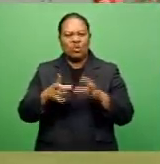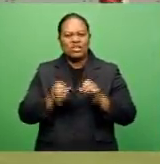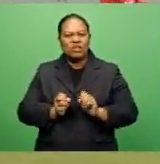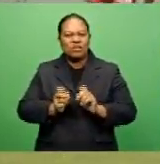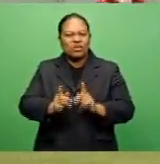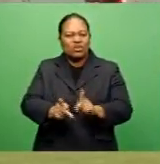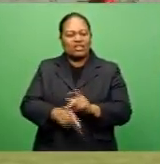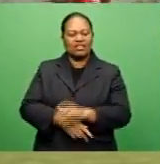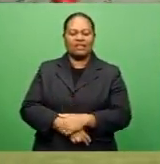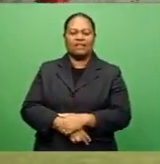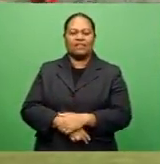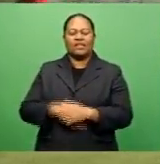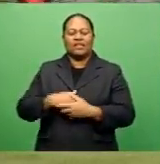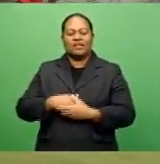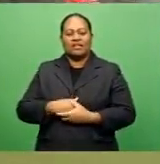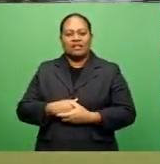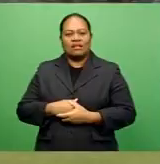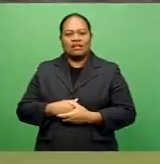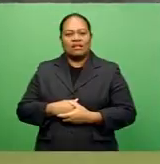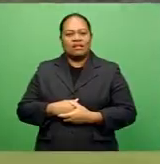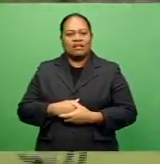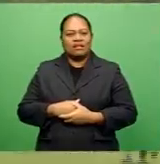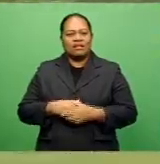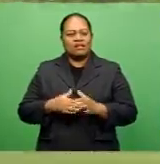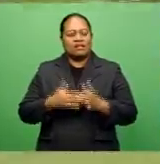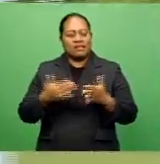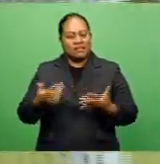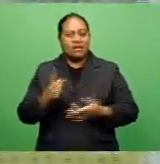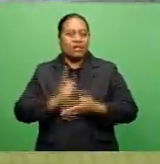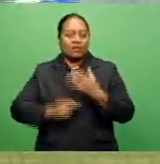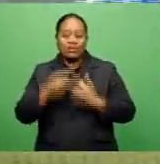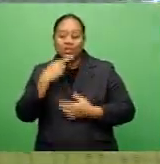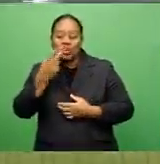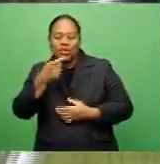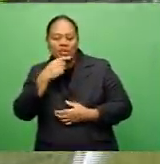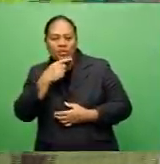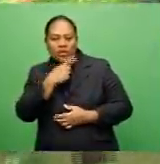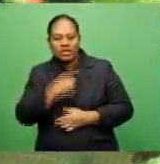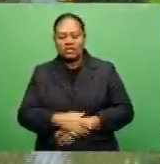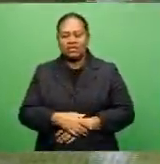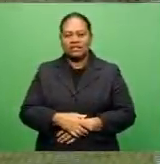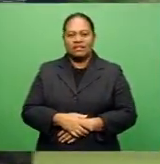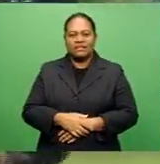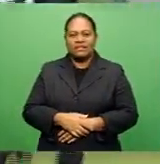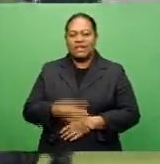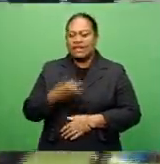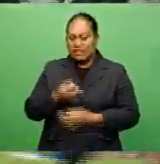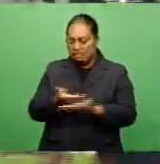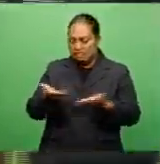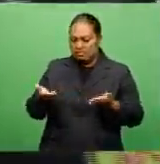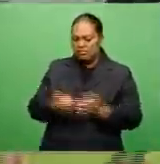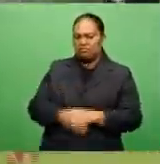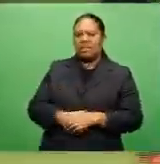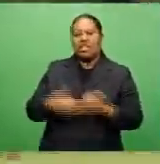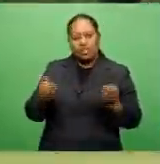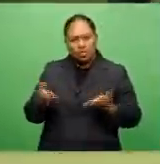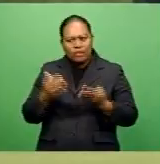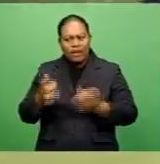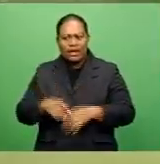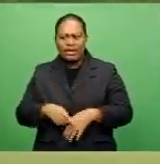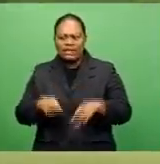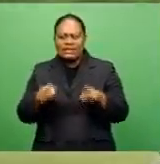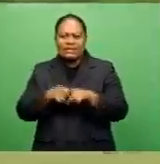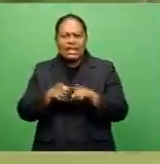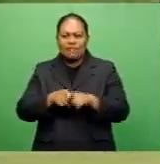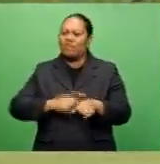but the crossbar didn't allow it. But we went to the boys. I said, boys, some of you are playing the last game of your